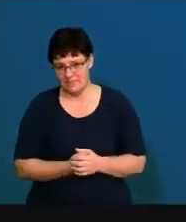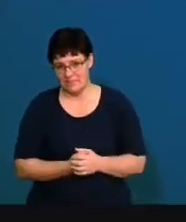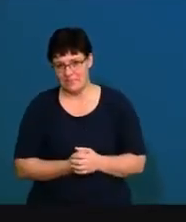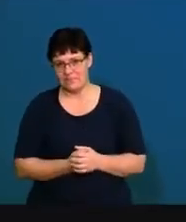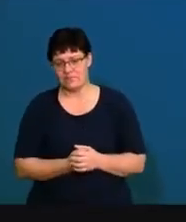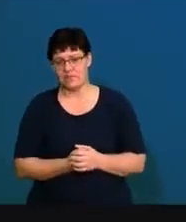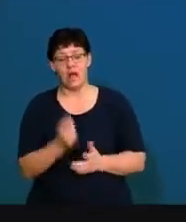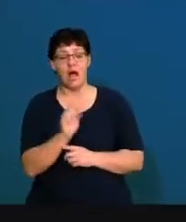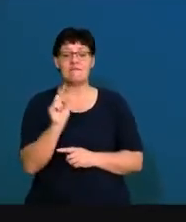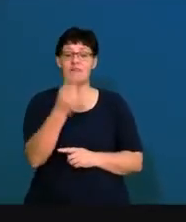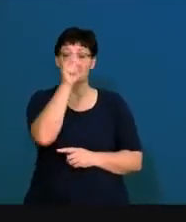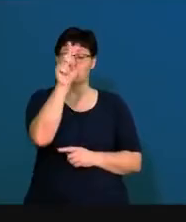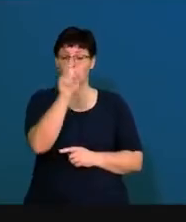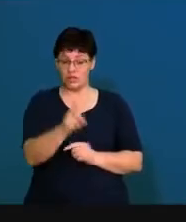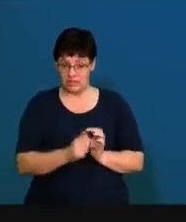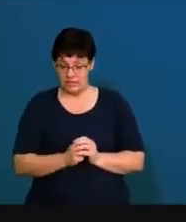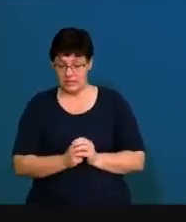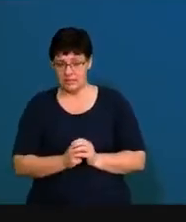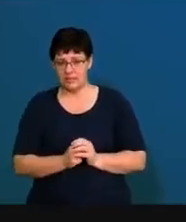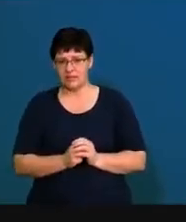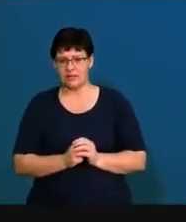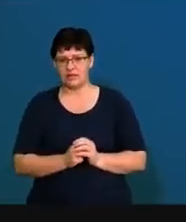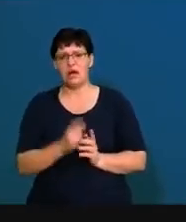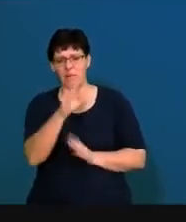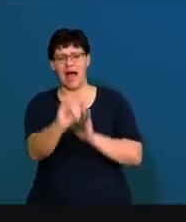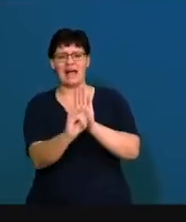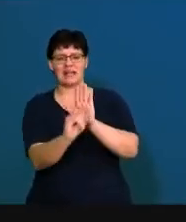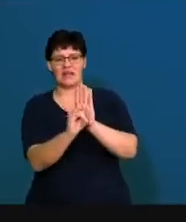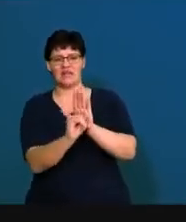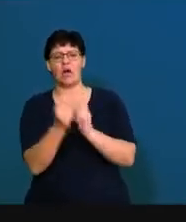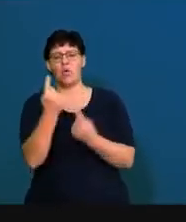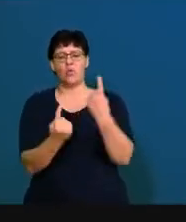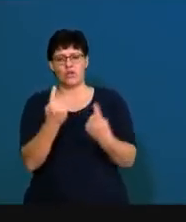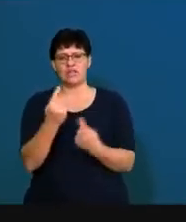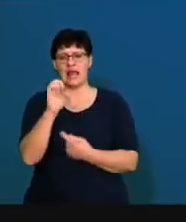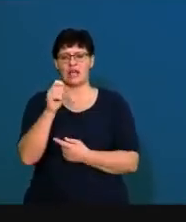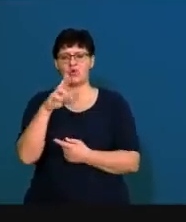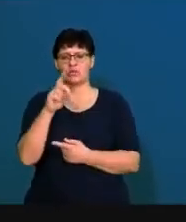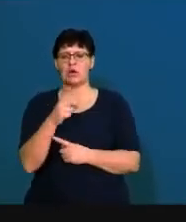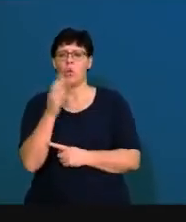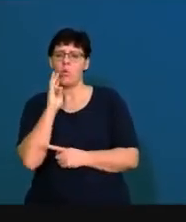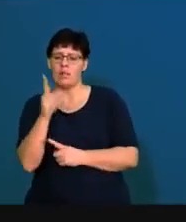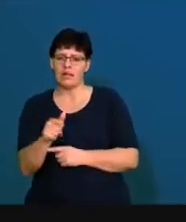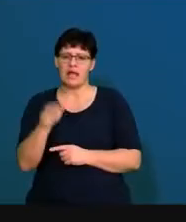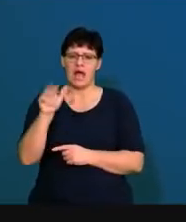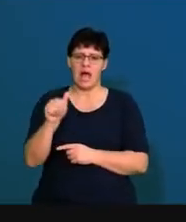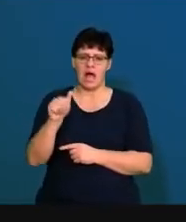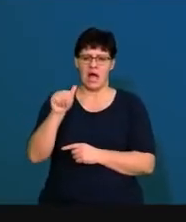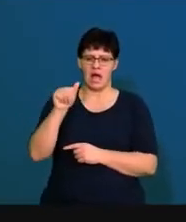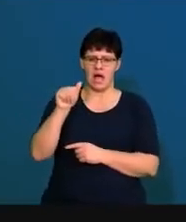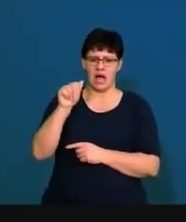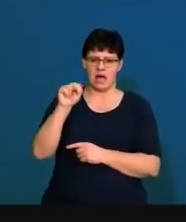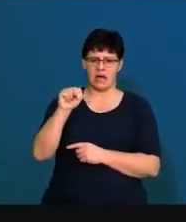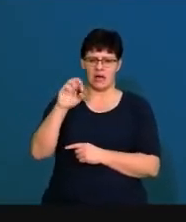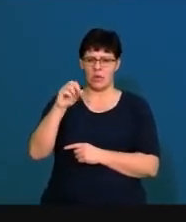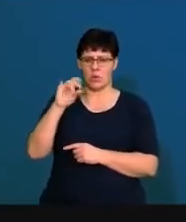right. Now, the first question in this example says, identify which electrode would be the anode. Now, the